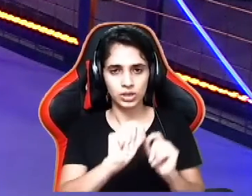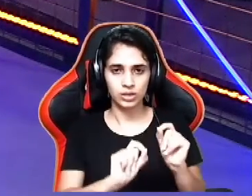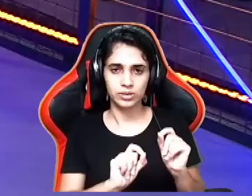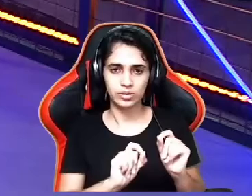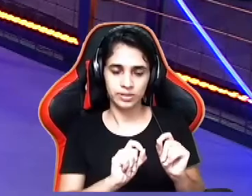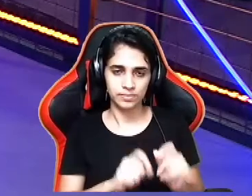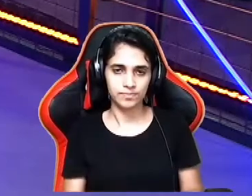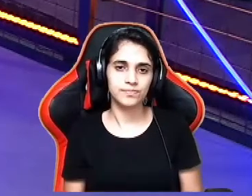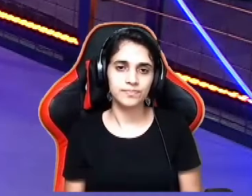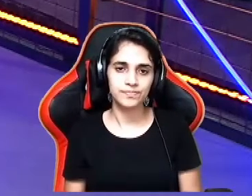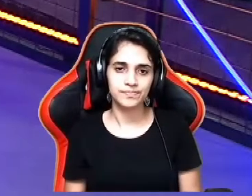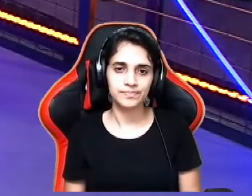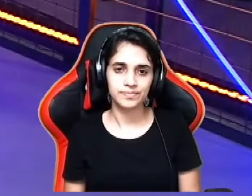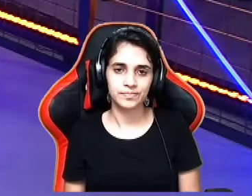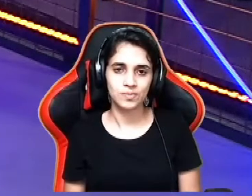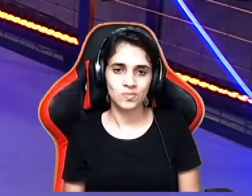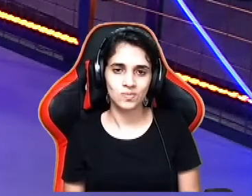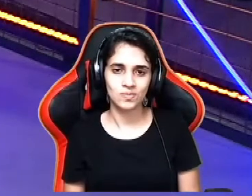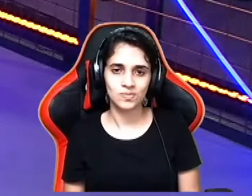to believe